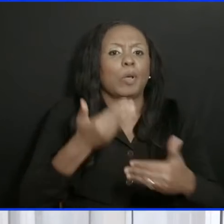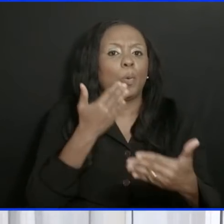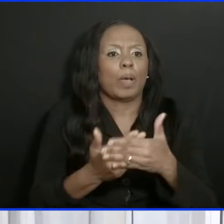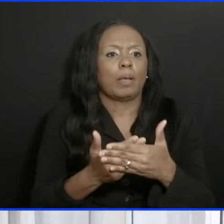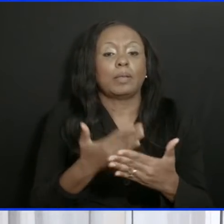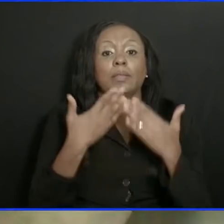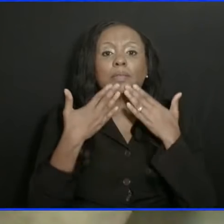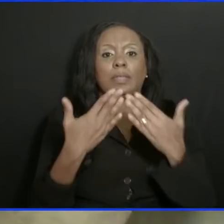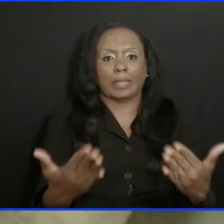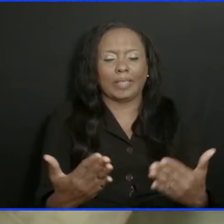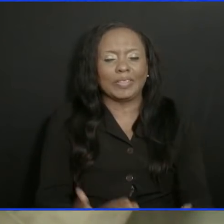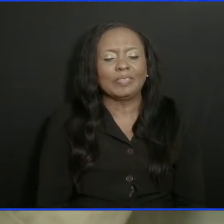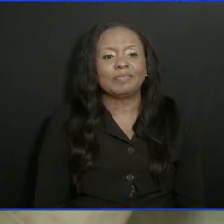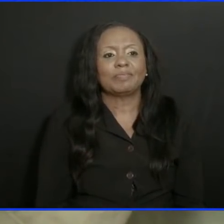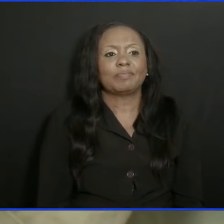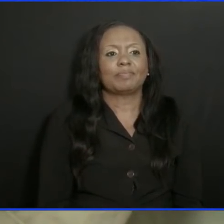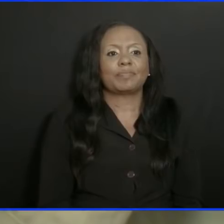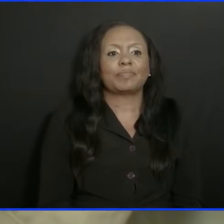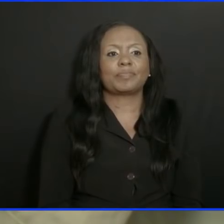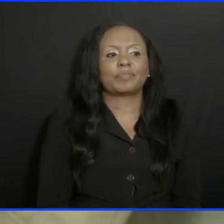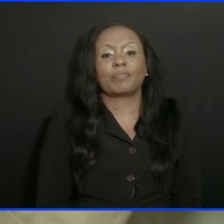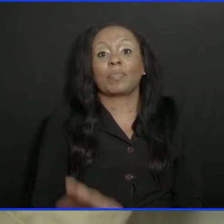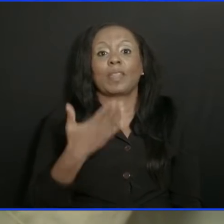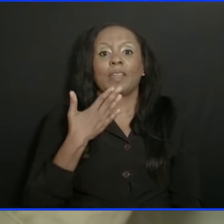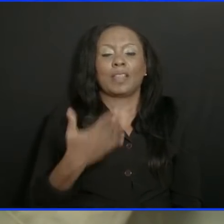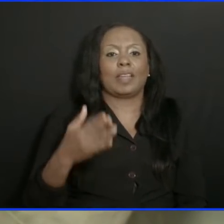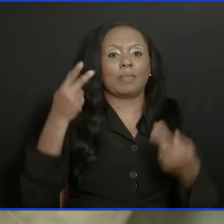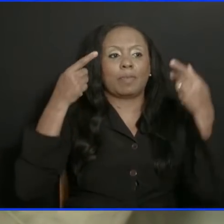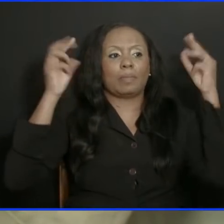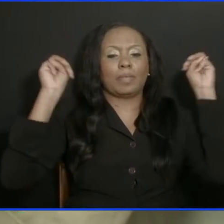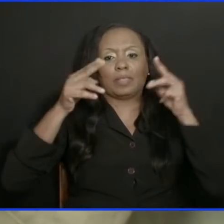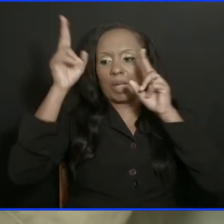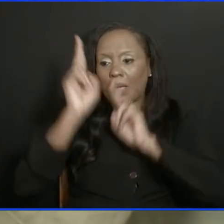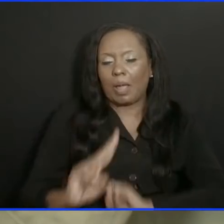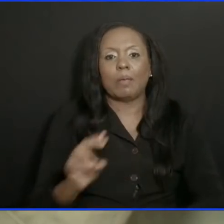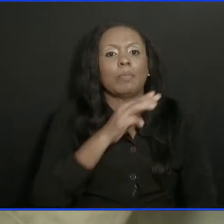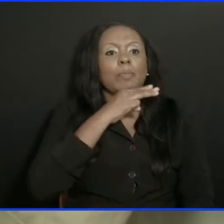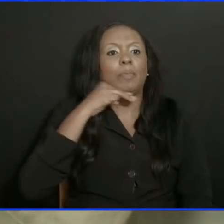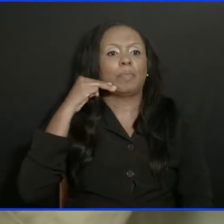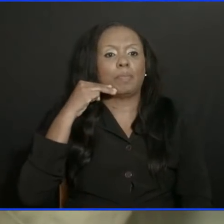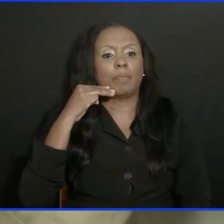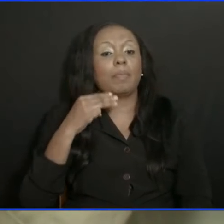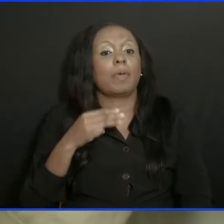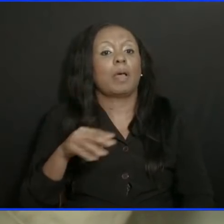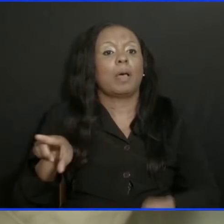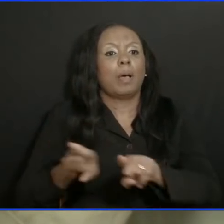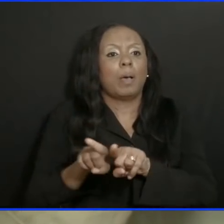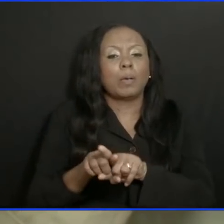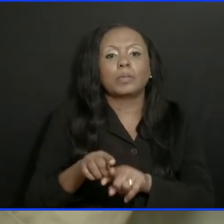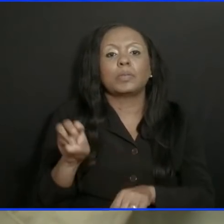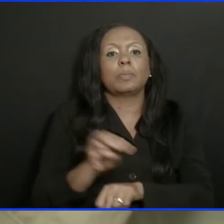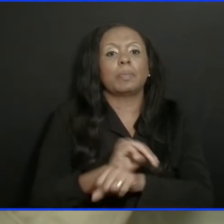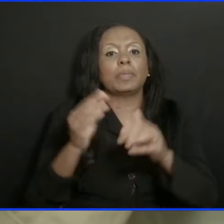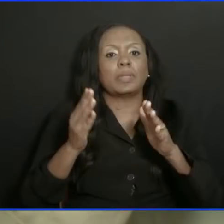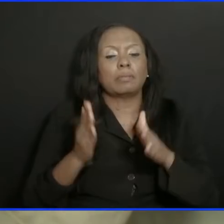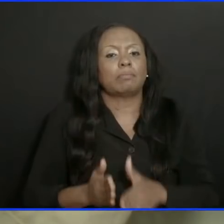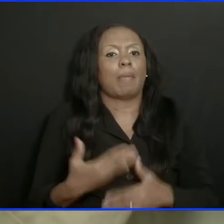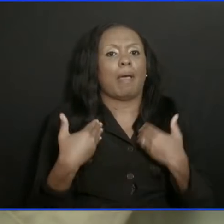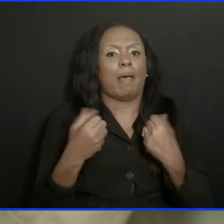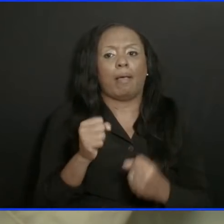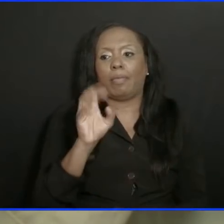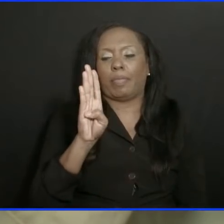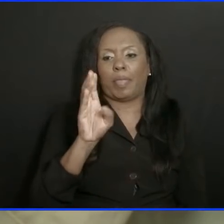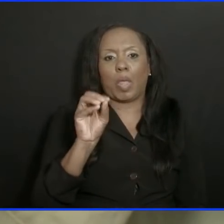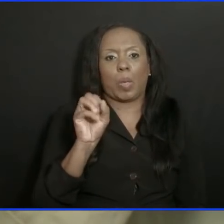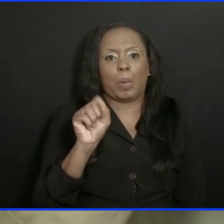much. And thank you very much, Prime Minister, the Honorable Mia Amor Motley. Let me also thank the Minister of Health and Wellness, Lieutenant Colonel